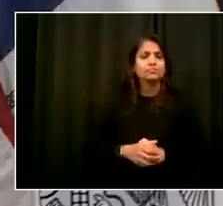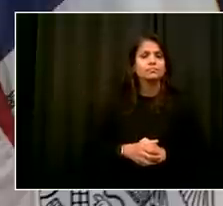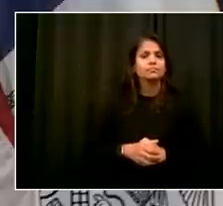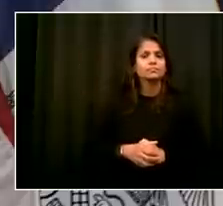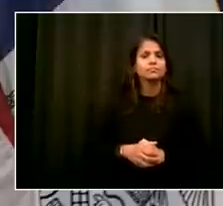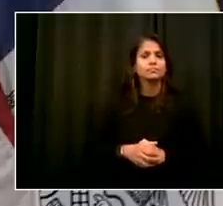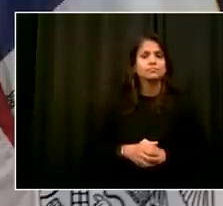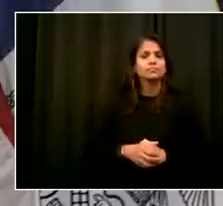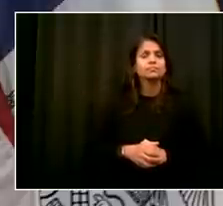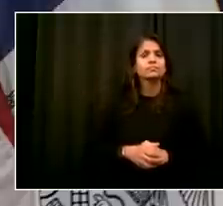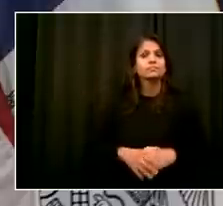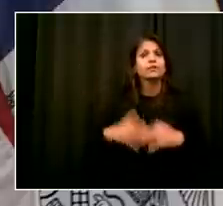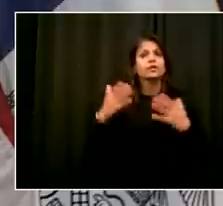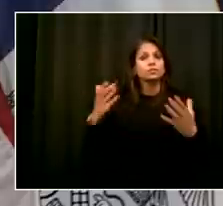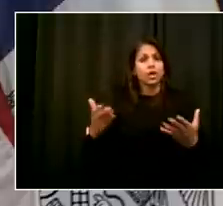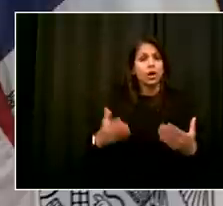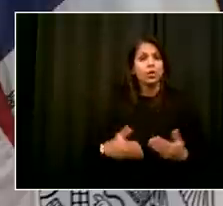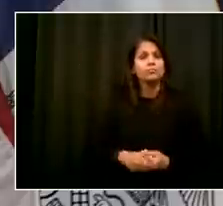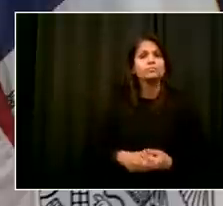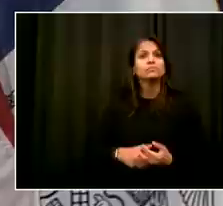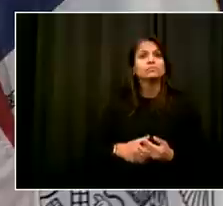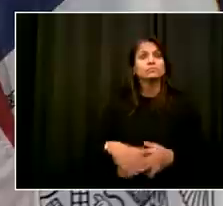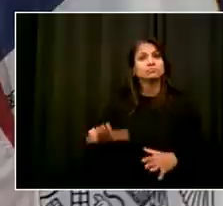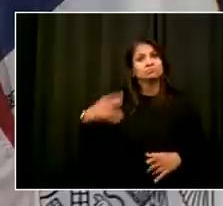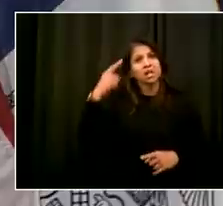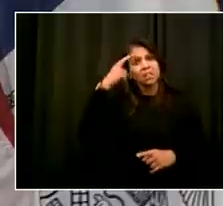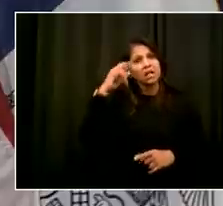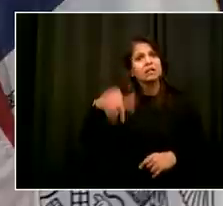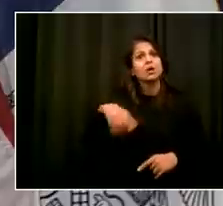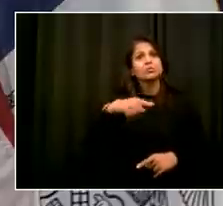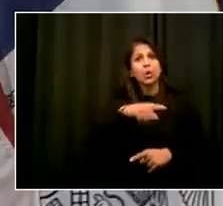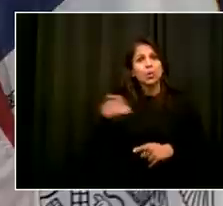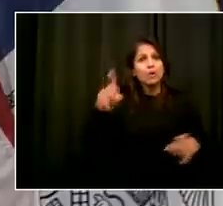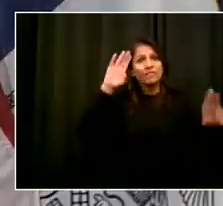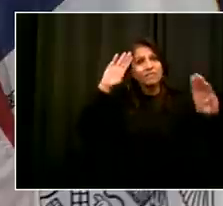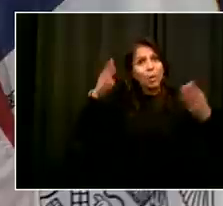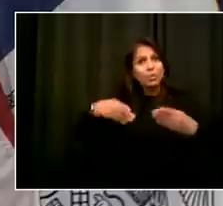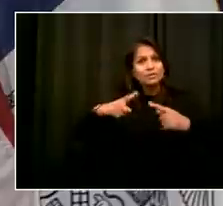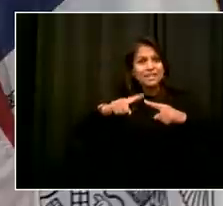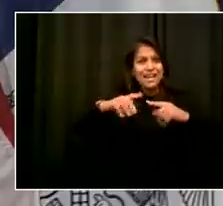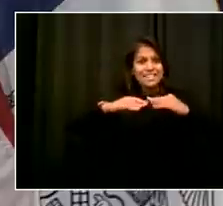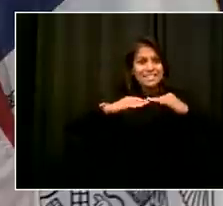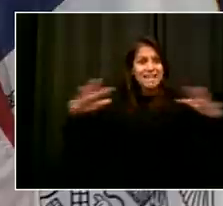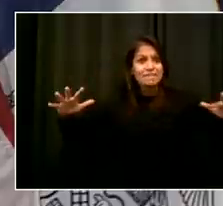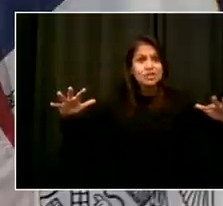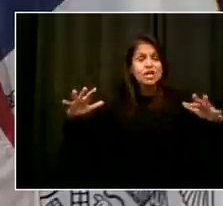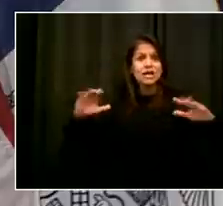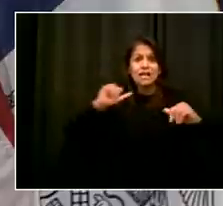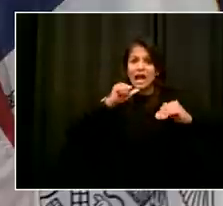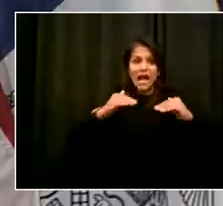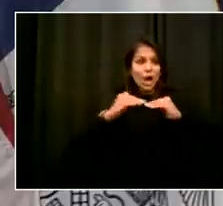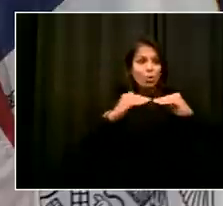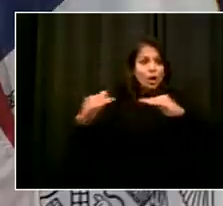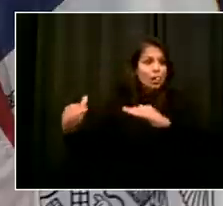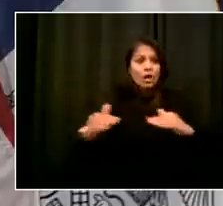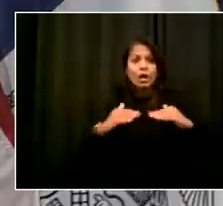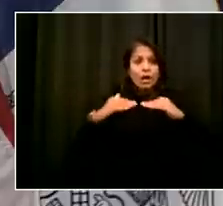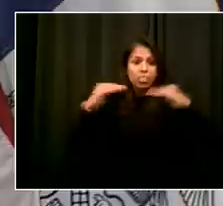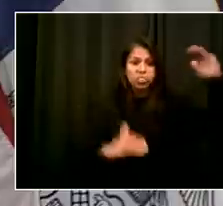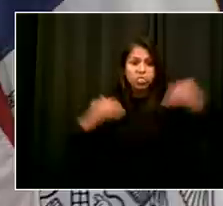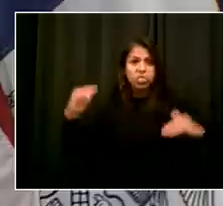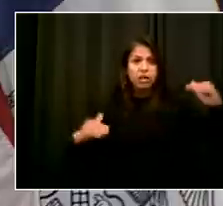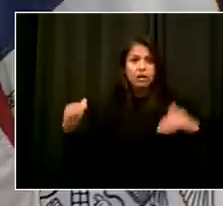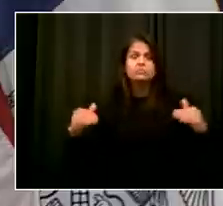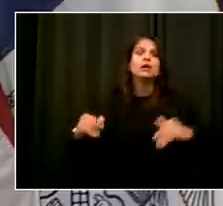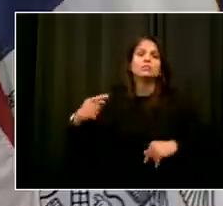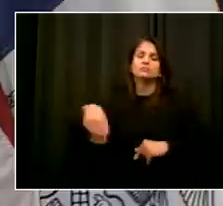think everyone who cares about disparity also has to respect the individual choices of parents who know what's best for themselves and their